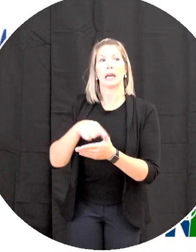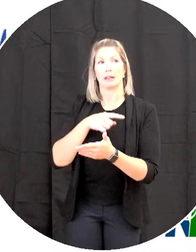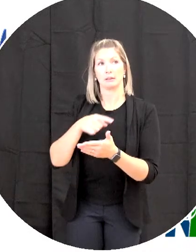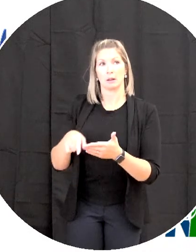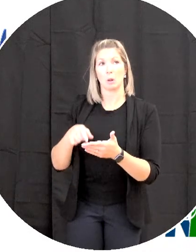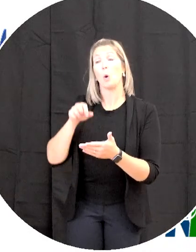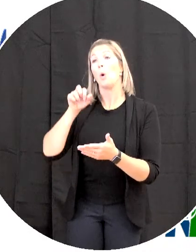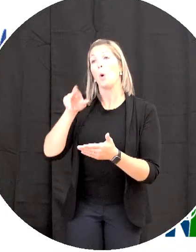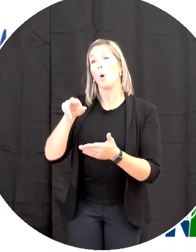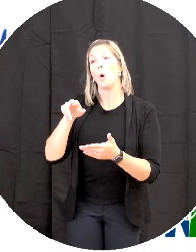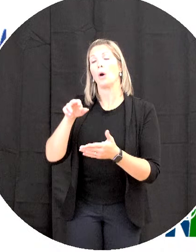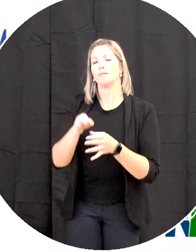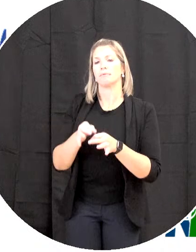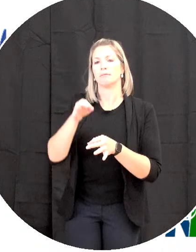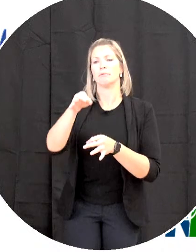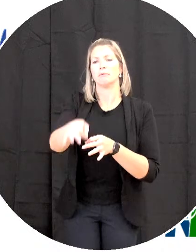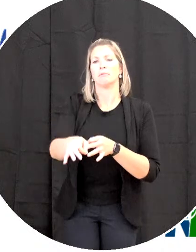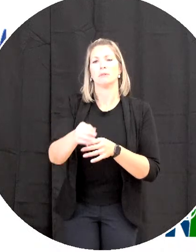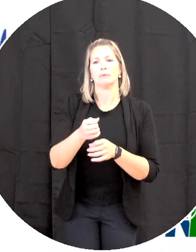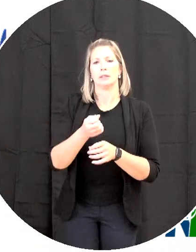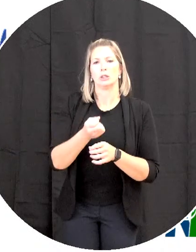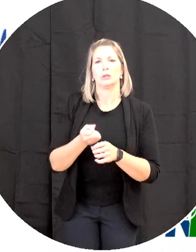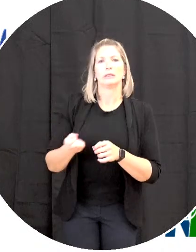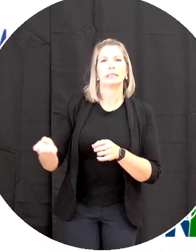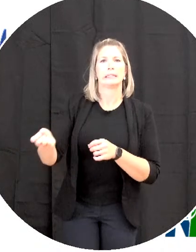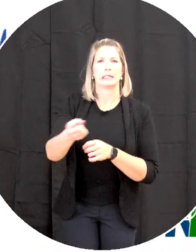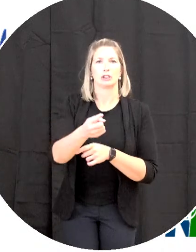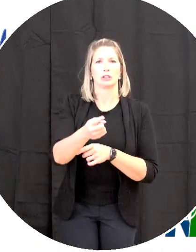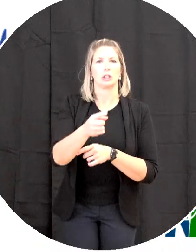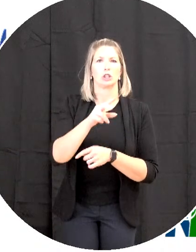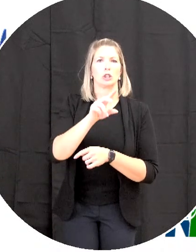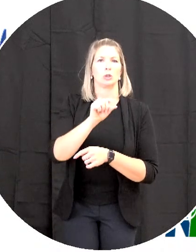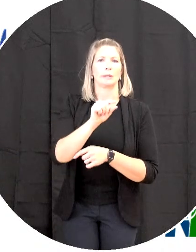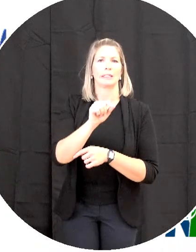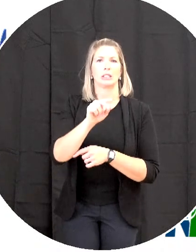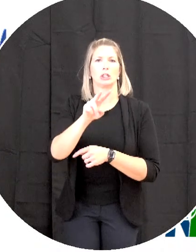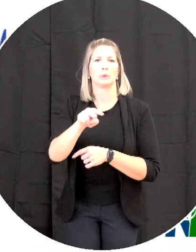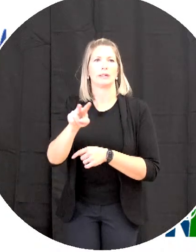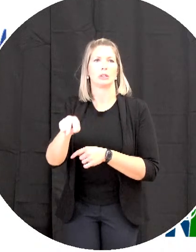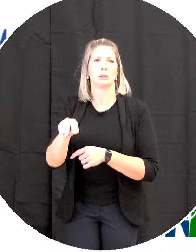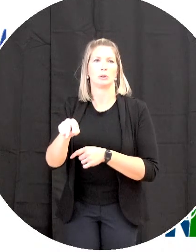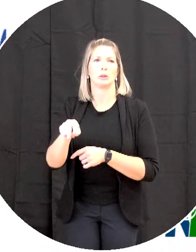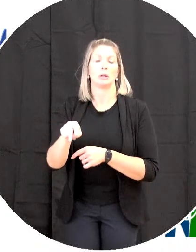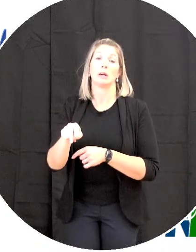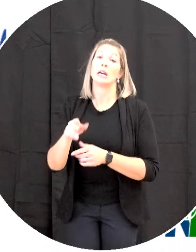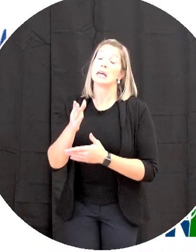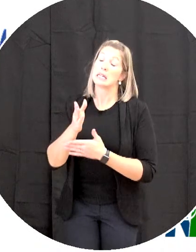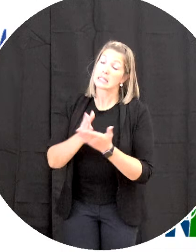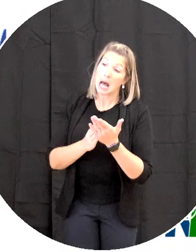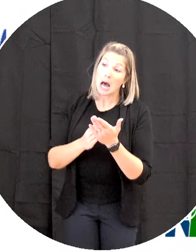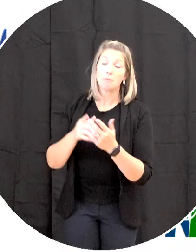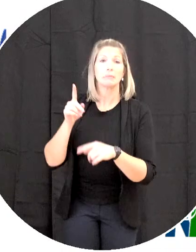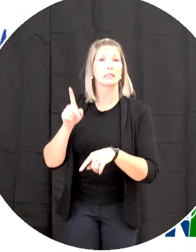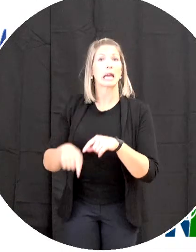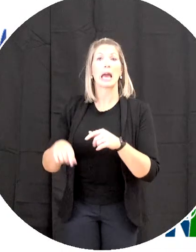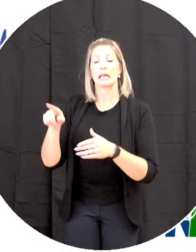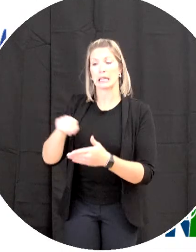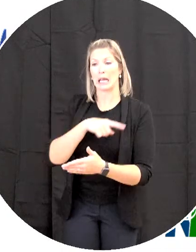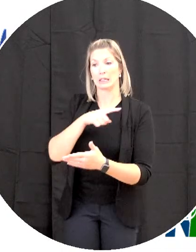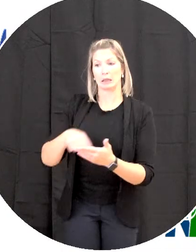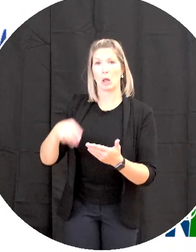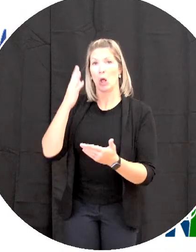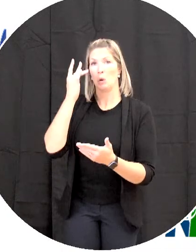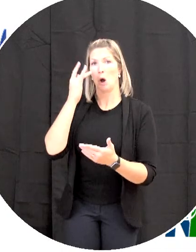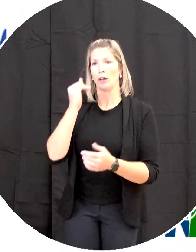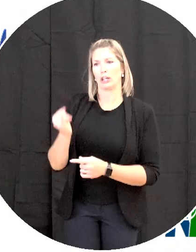And you can't just blanket cancel these trips without some consideration of the insurance implications, and that is a discussion that we're having